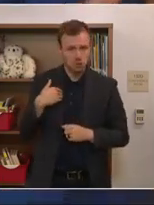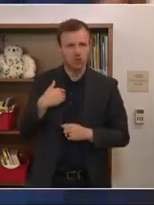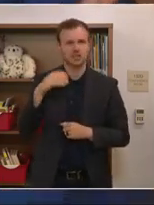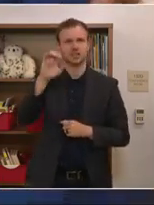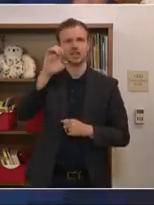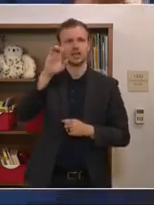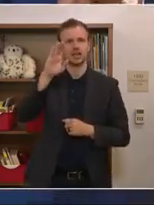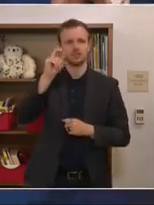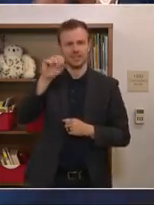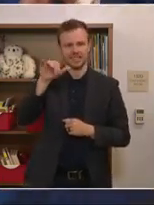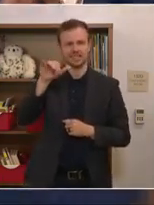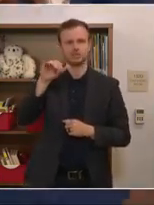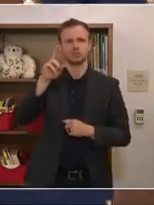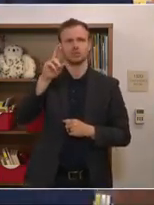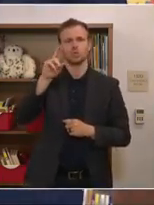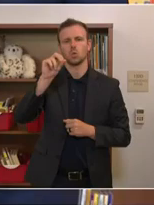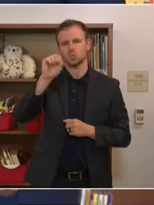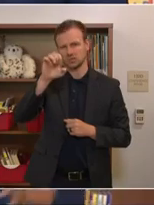applause.